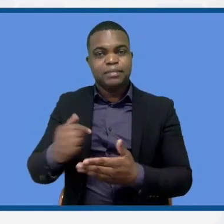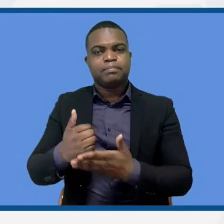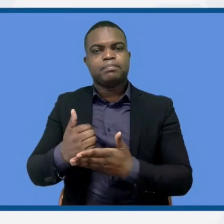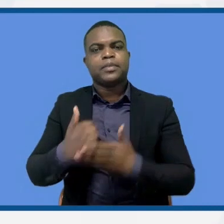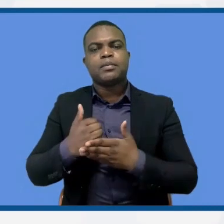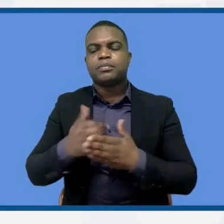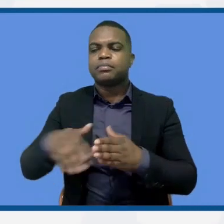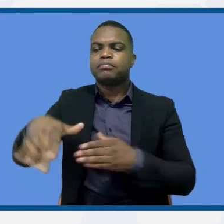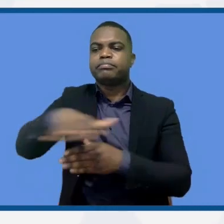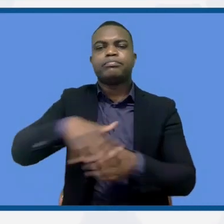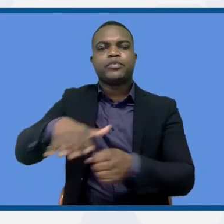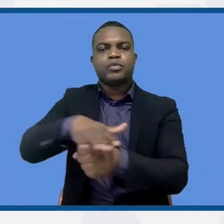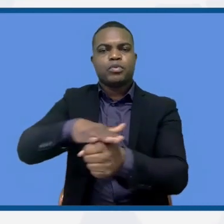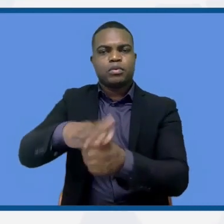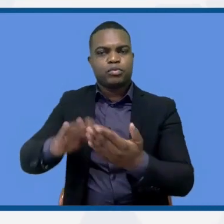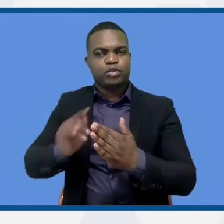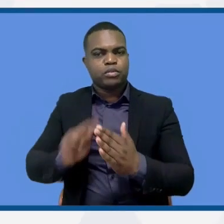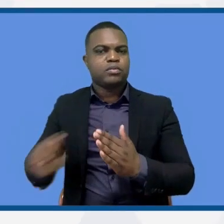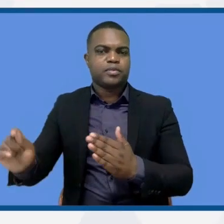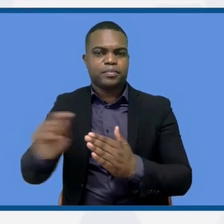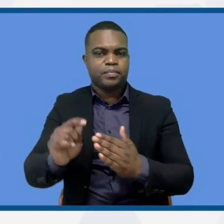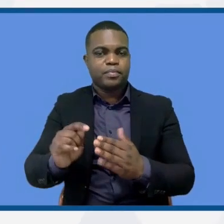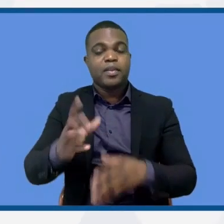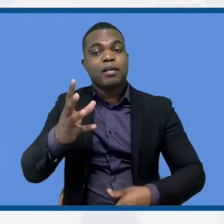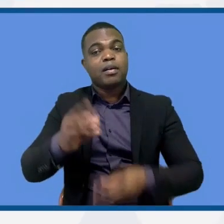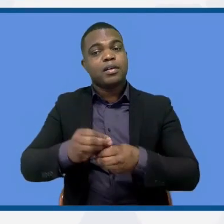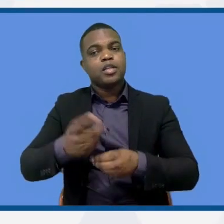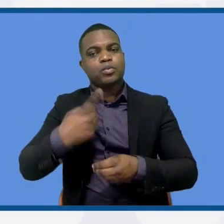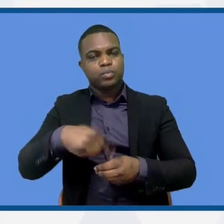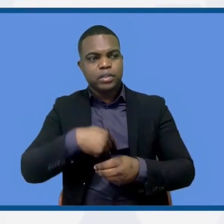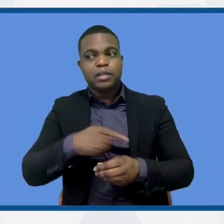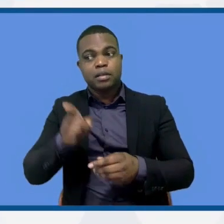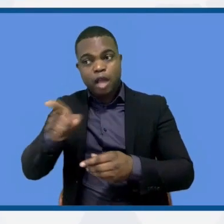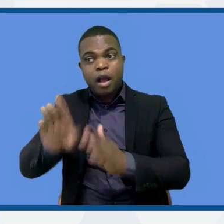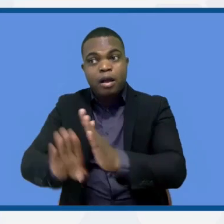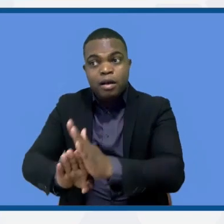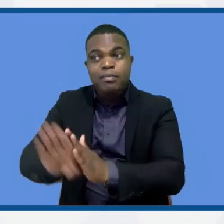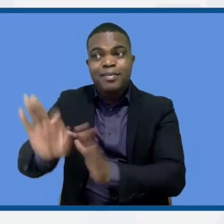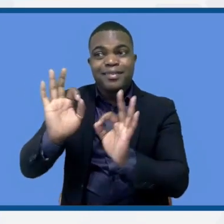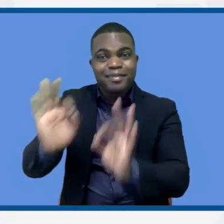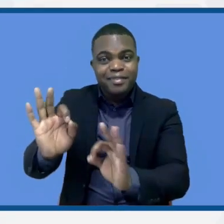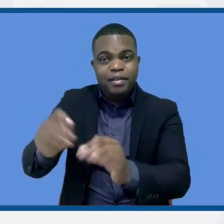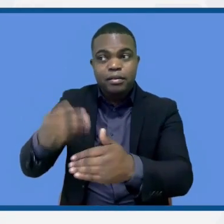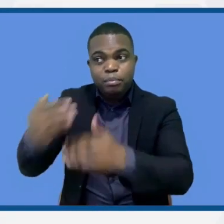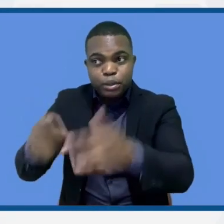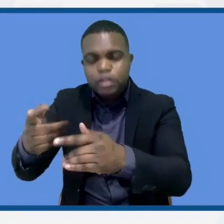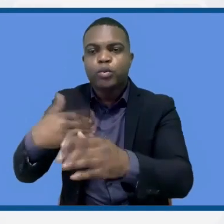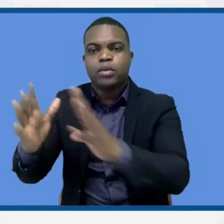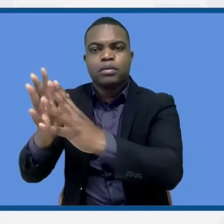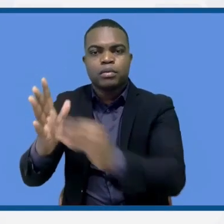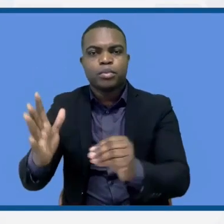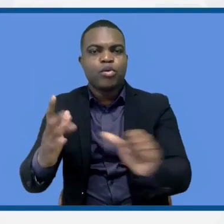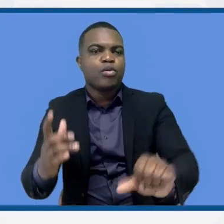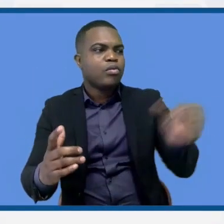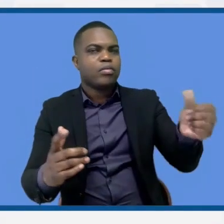an additional project known as the Greening Red Cross and Red Crescent Disaster Risk Reduction process. And so we have now transferred and we're